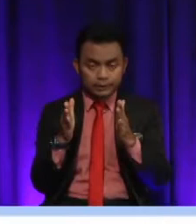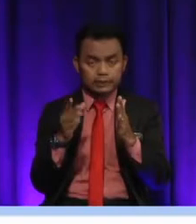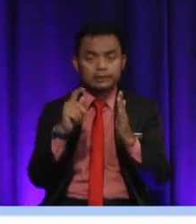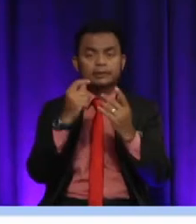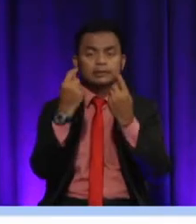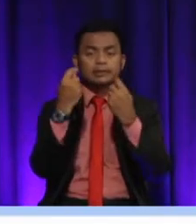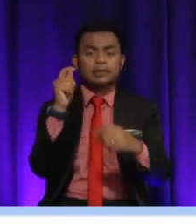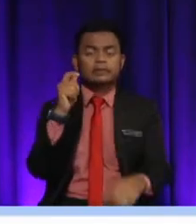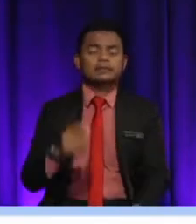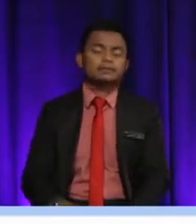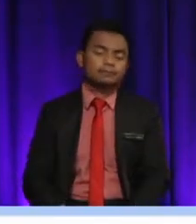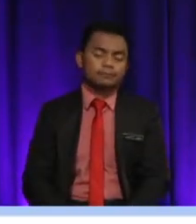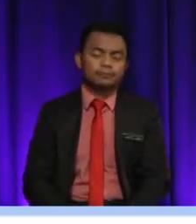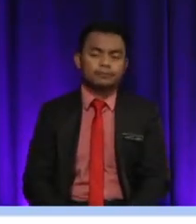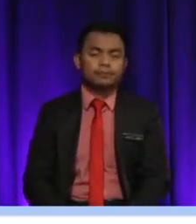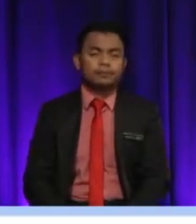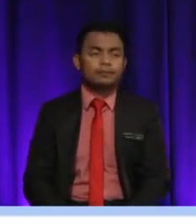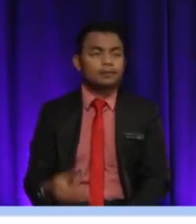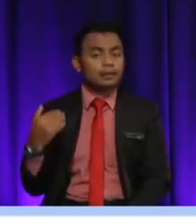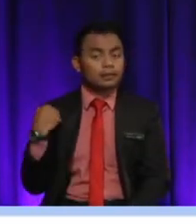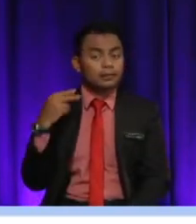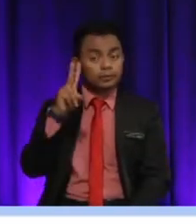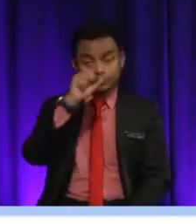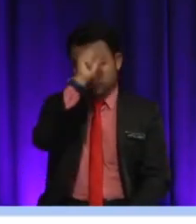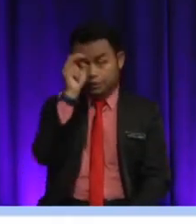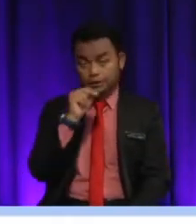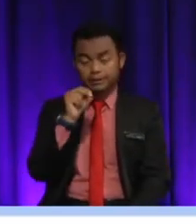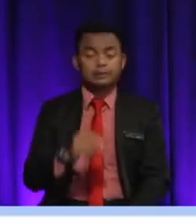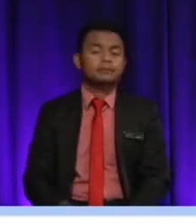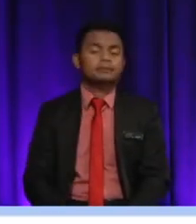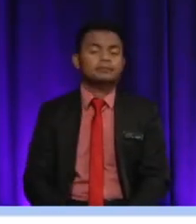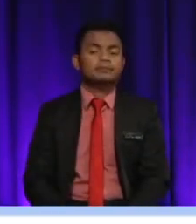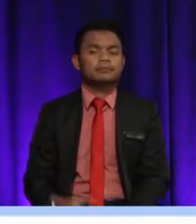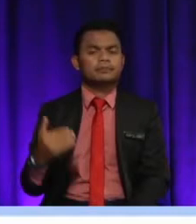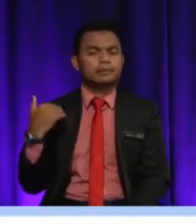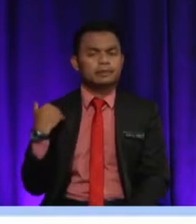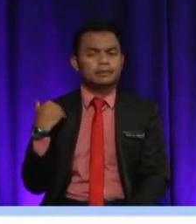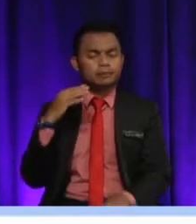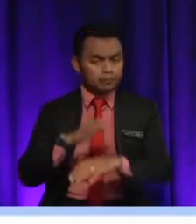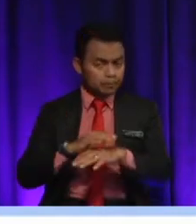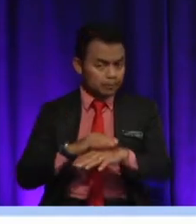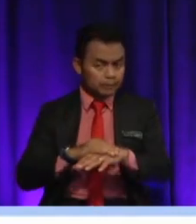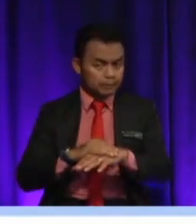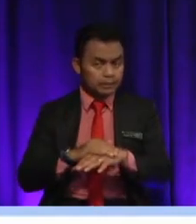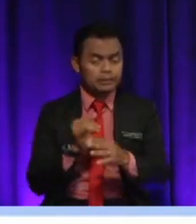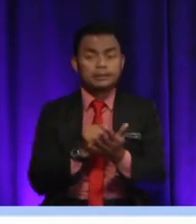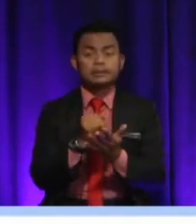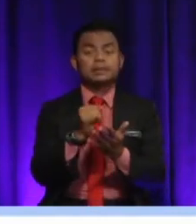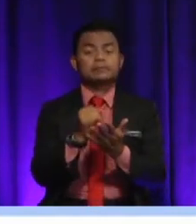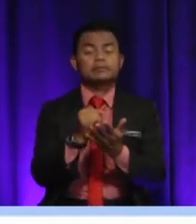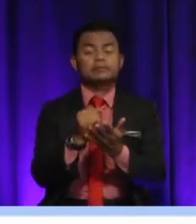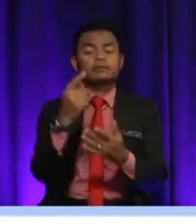side, there would be 2 questions over there, and there would be several types of short